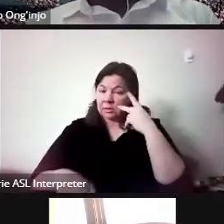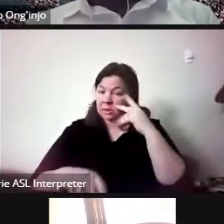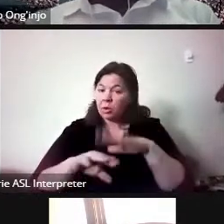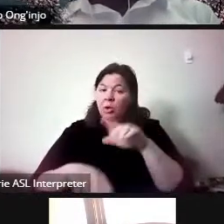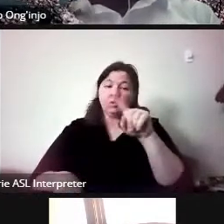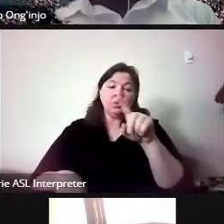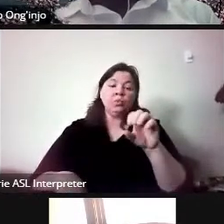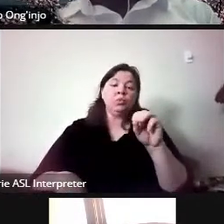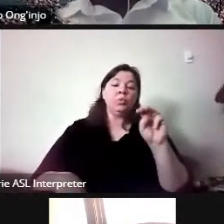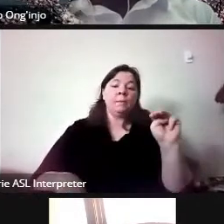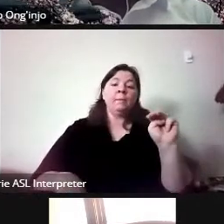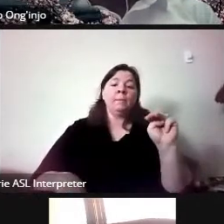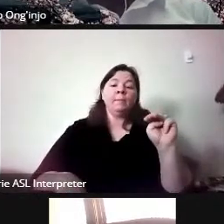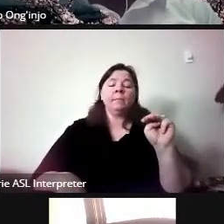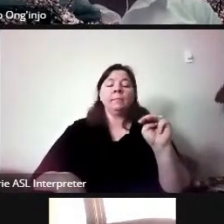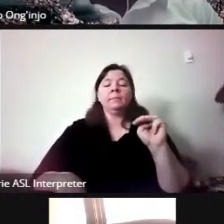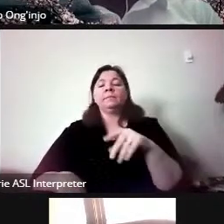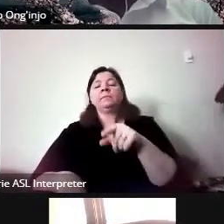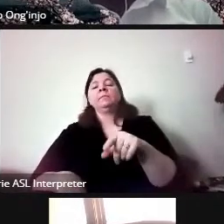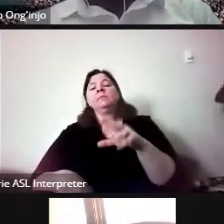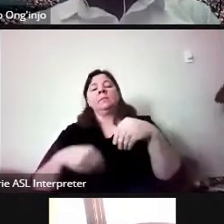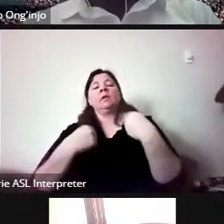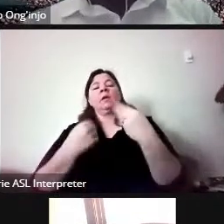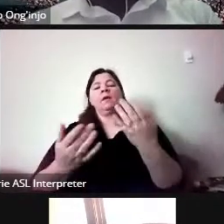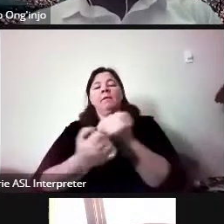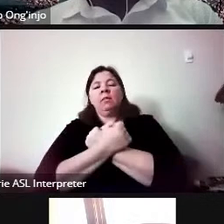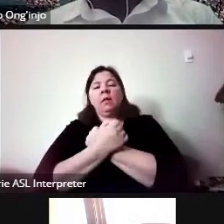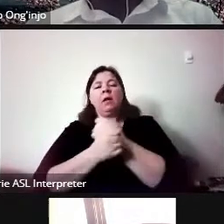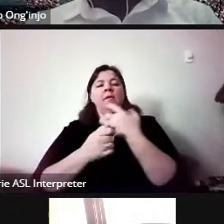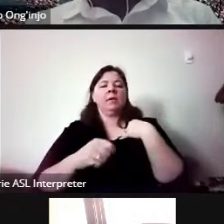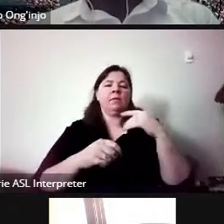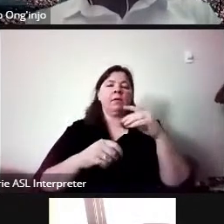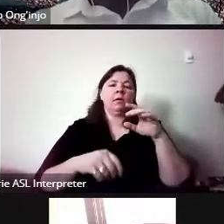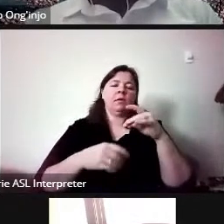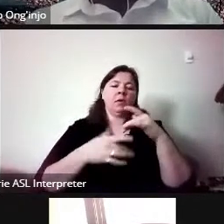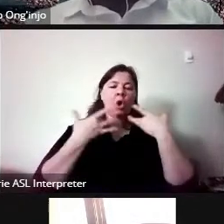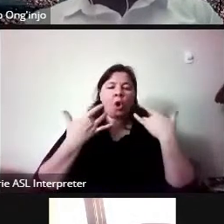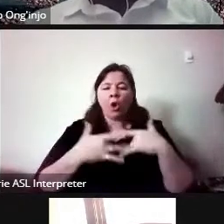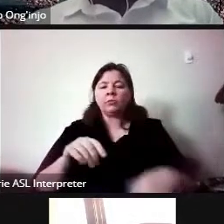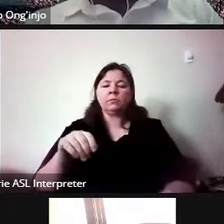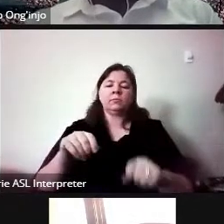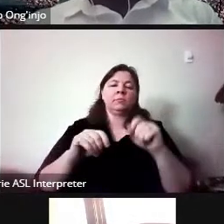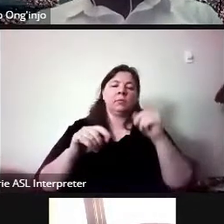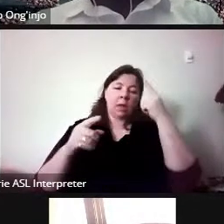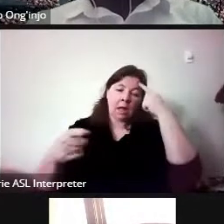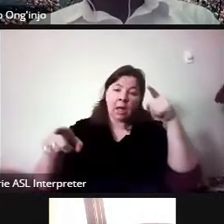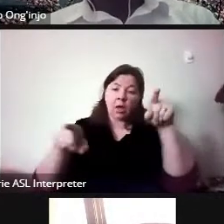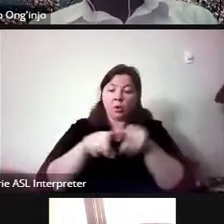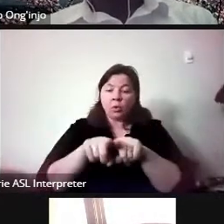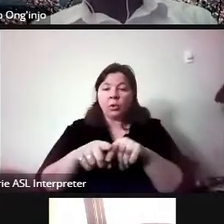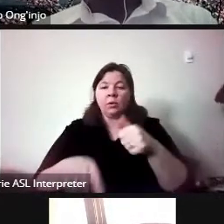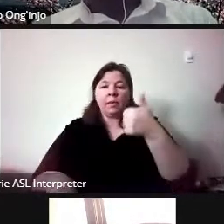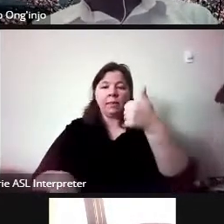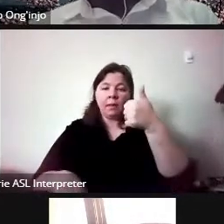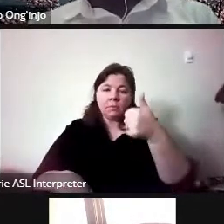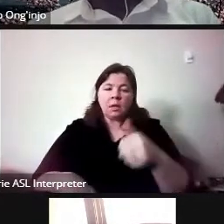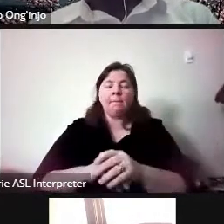you like what somebody's saying, you can give them some love. There's the heart. If you agree, you give the thumbs up.